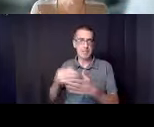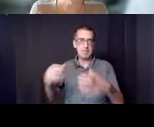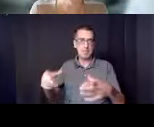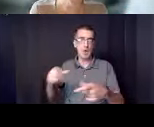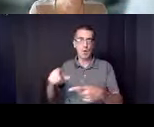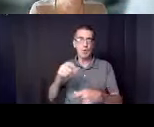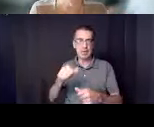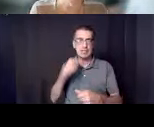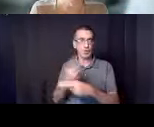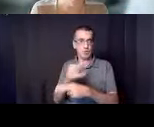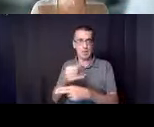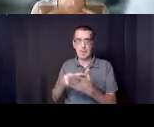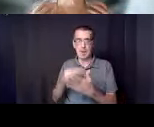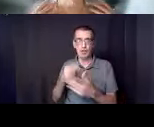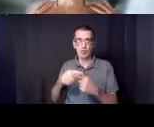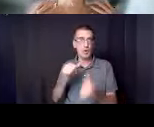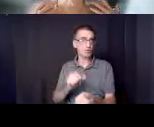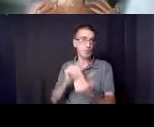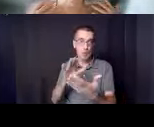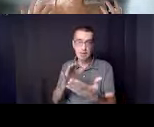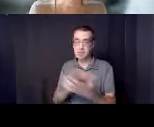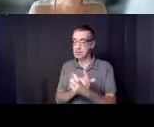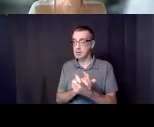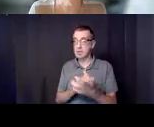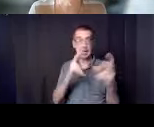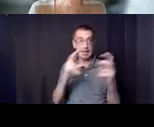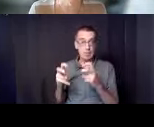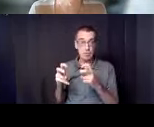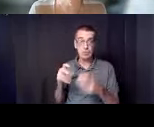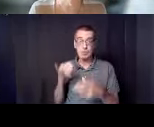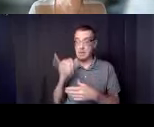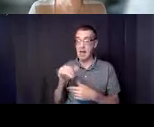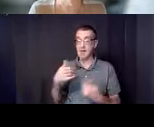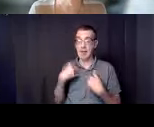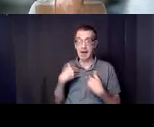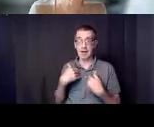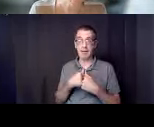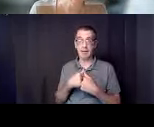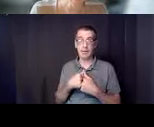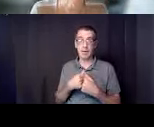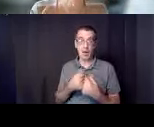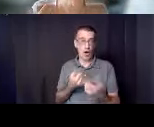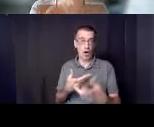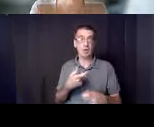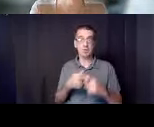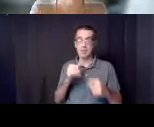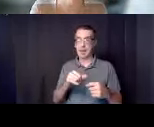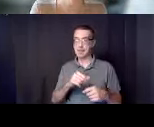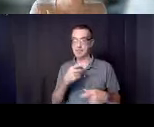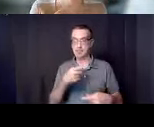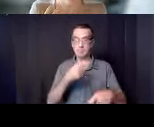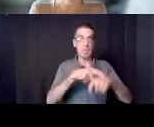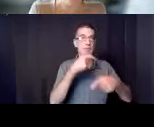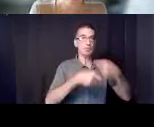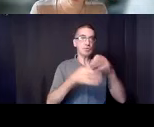said you can use this money to address issues that have been caused by the pandemic or issues that have